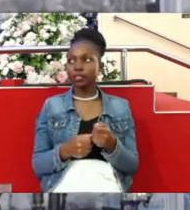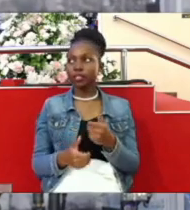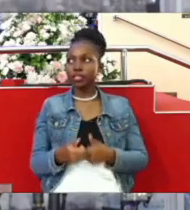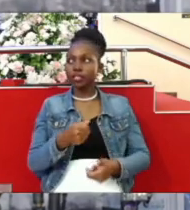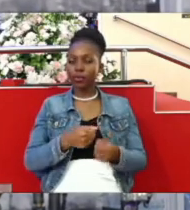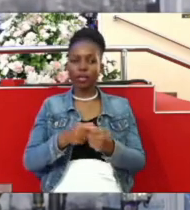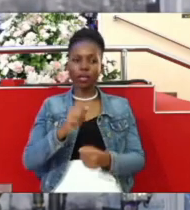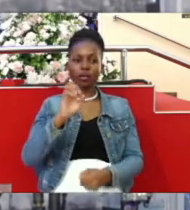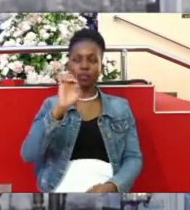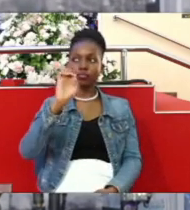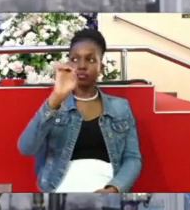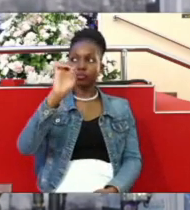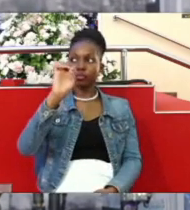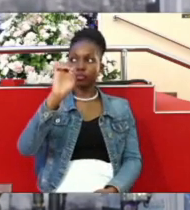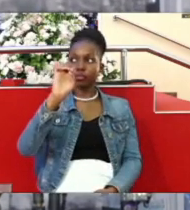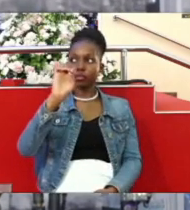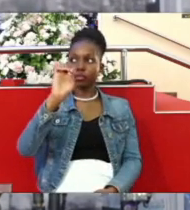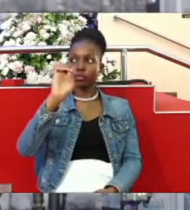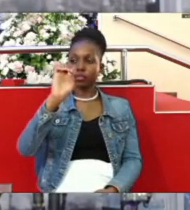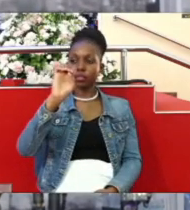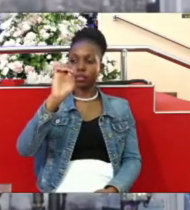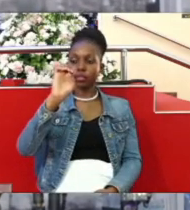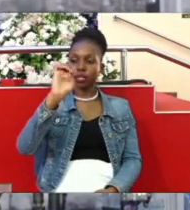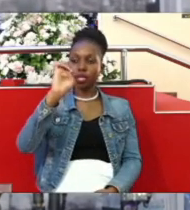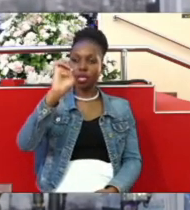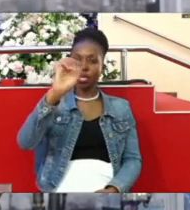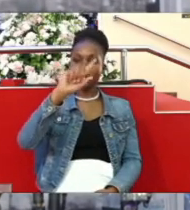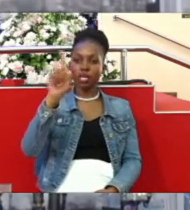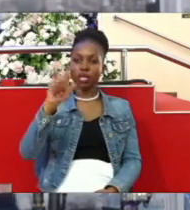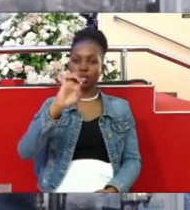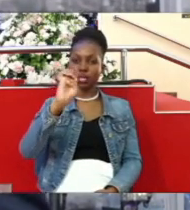We have seen the well of Baal Hairoi.